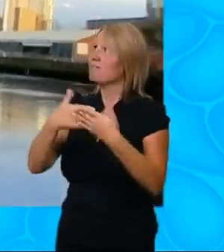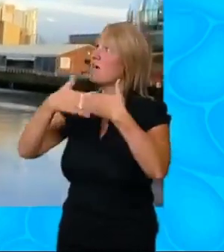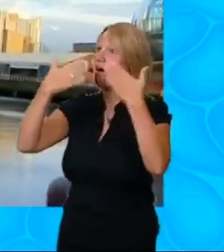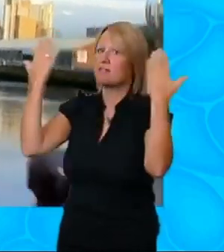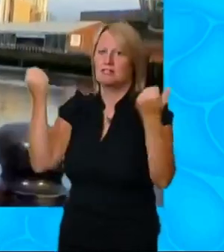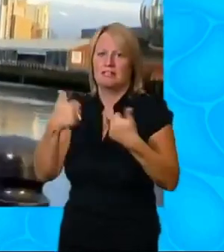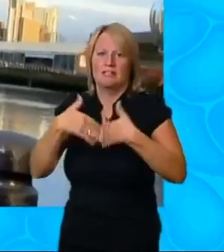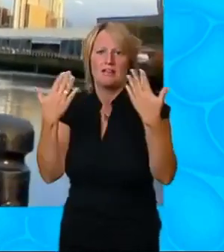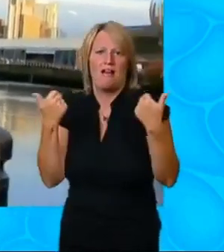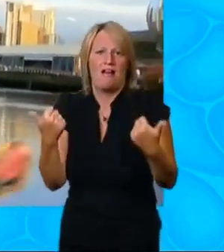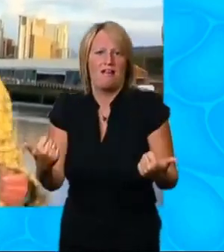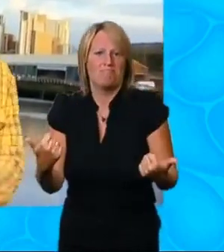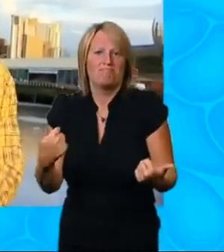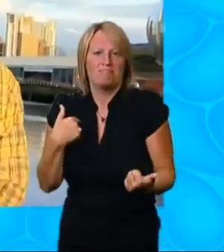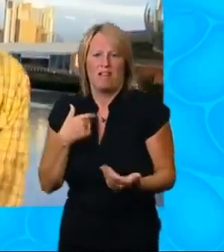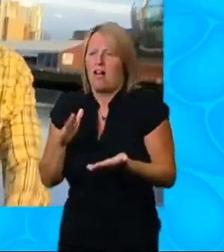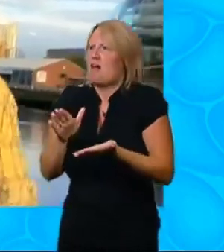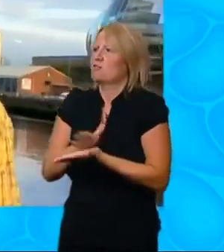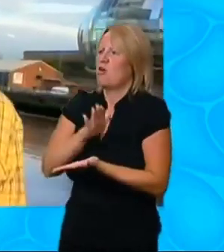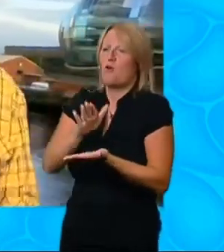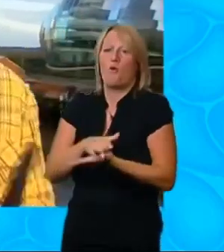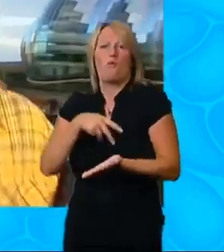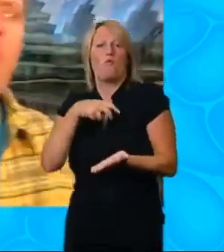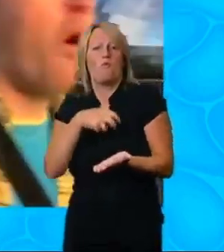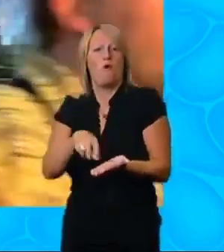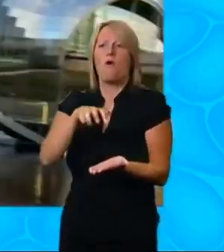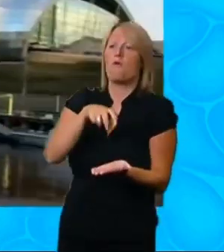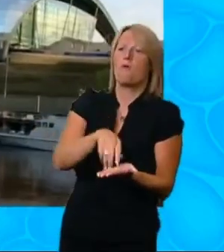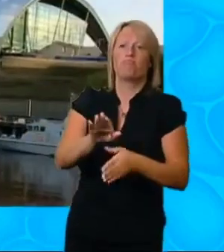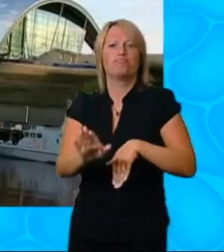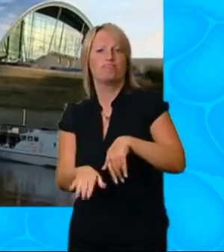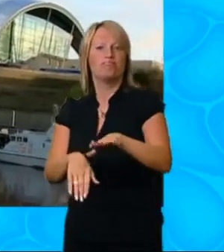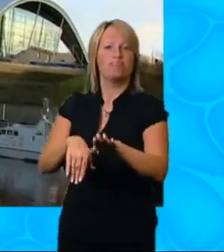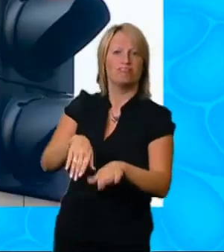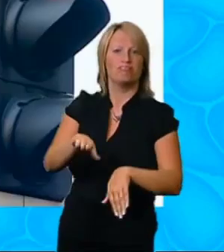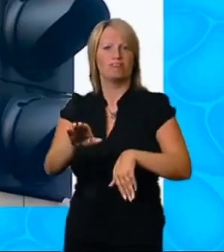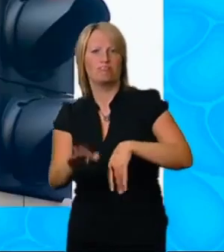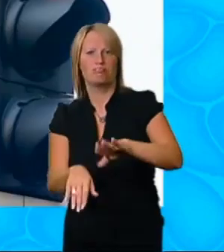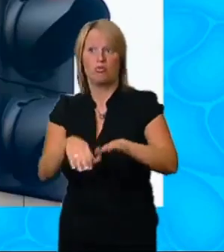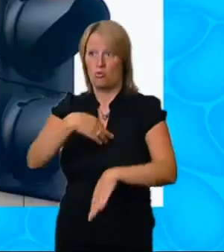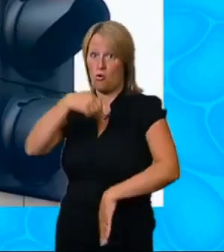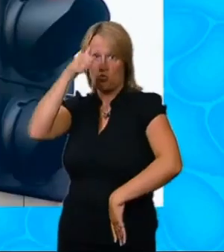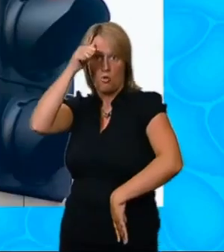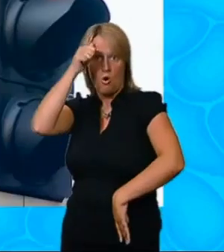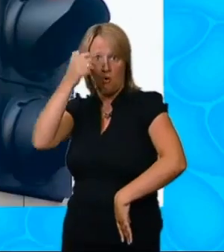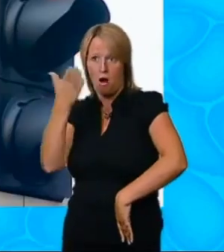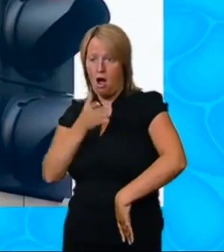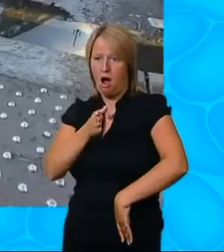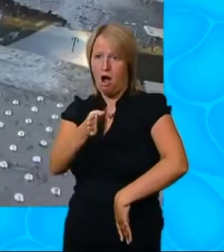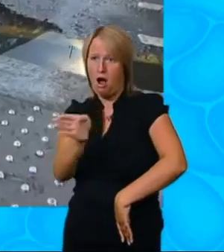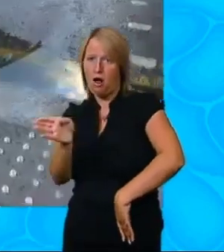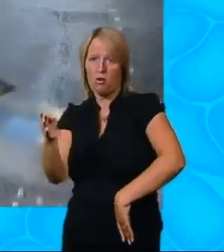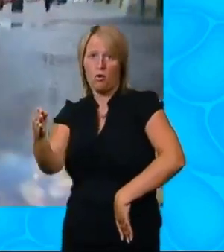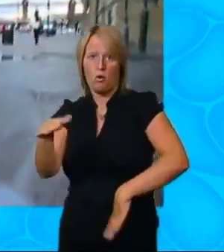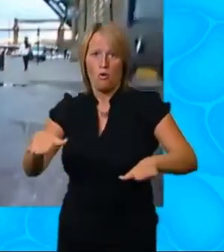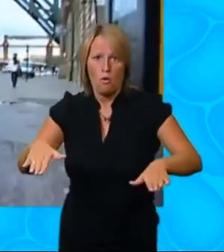so fine. I so enjoy my walking time. I always go the